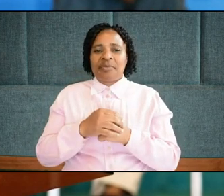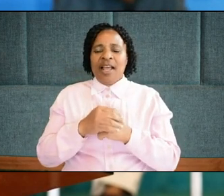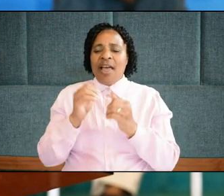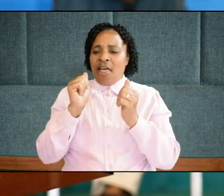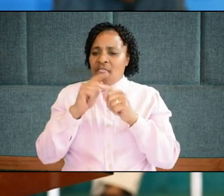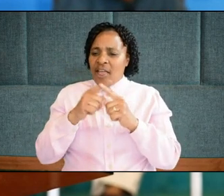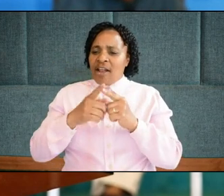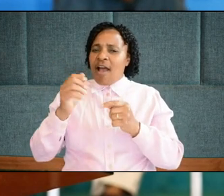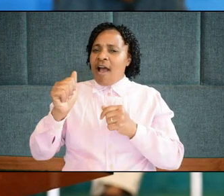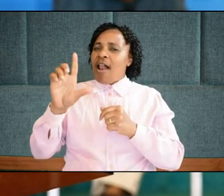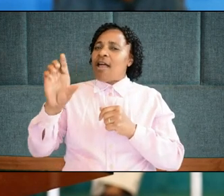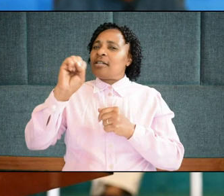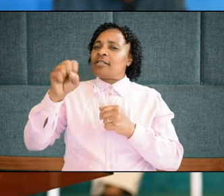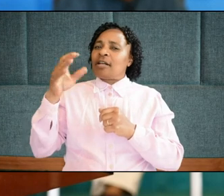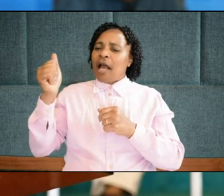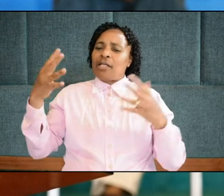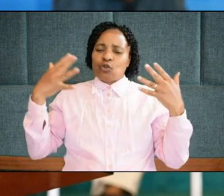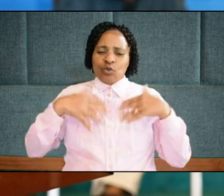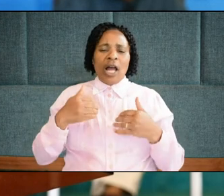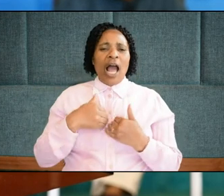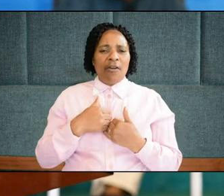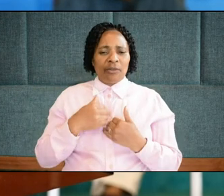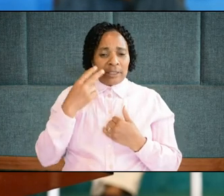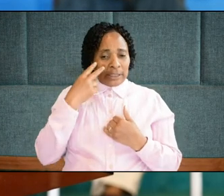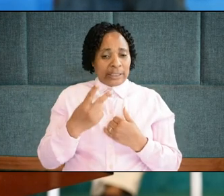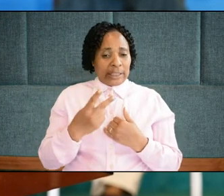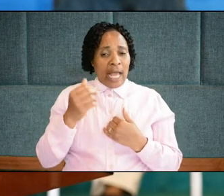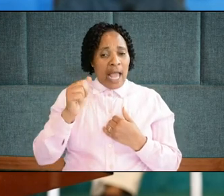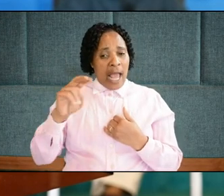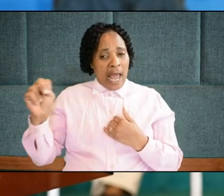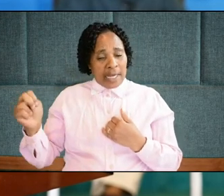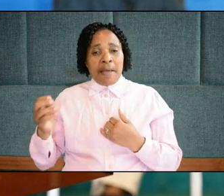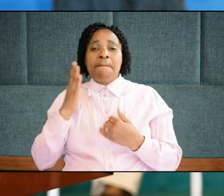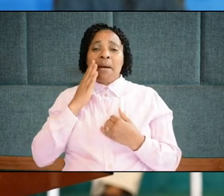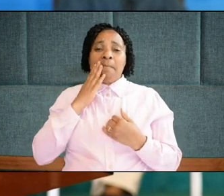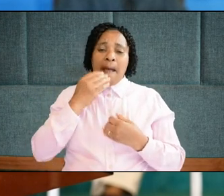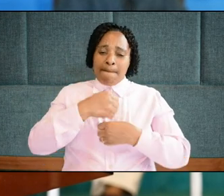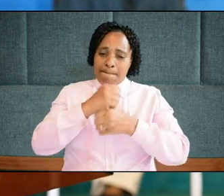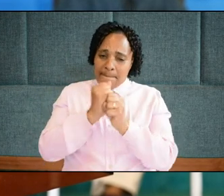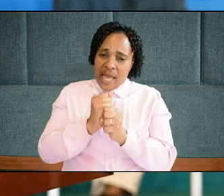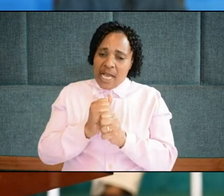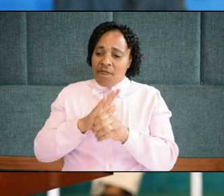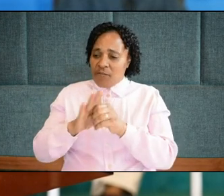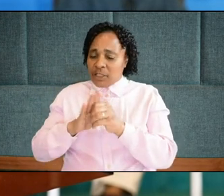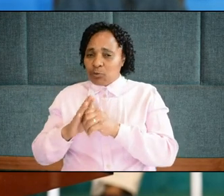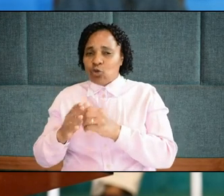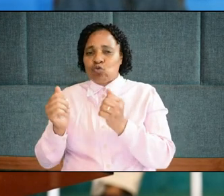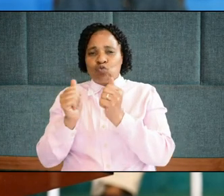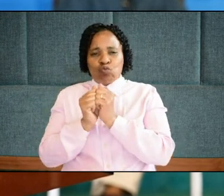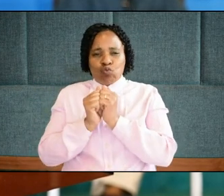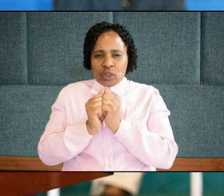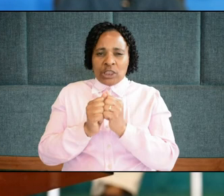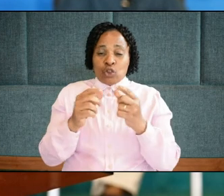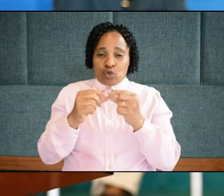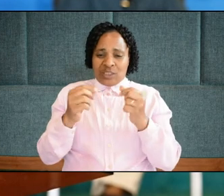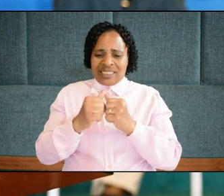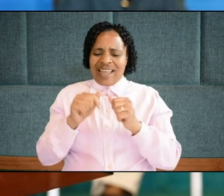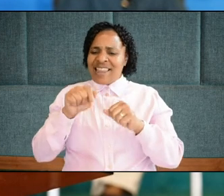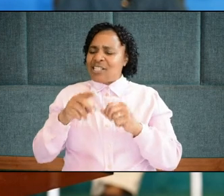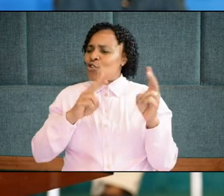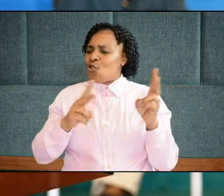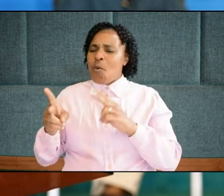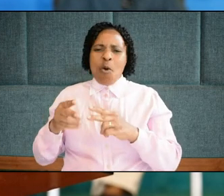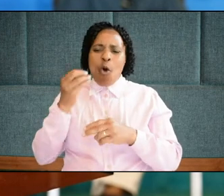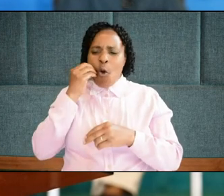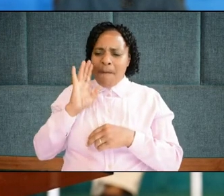Alexa was surprised when she first saw Anna's mother make a salad at Anna's house. And this was not common